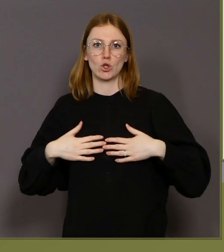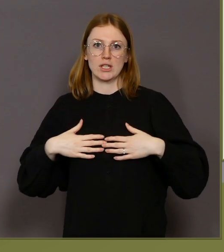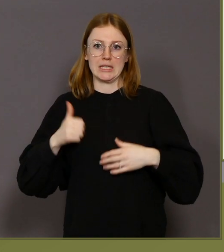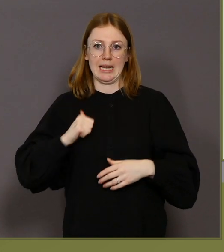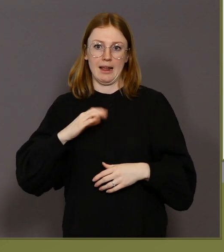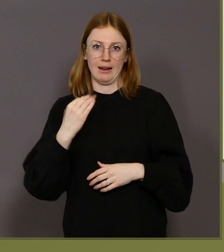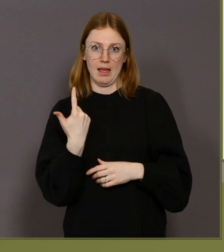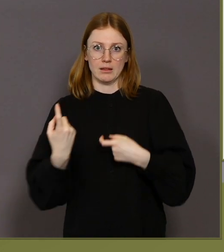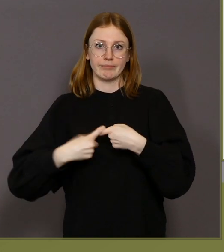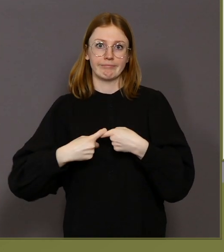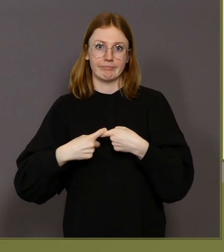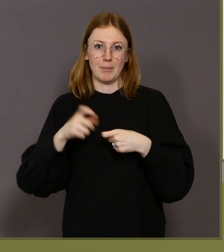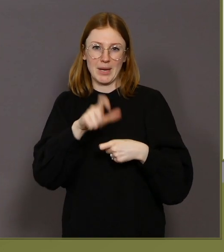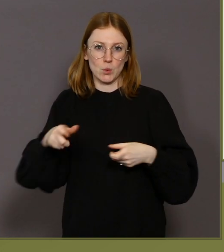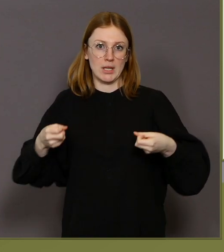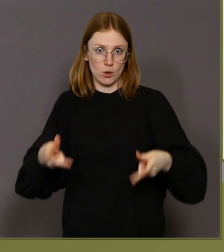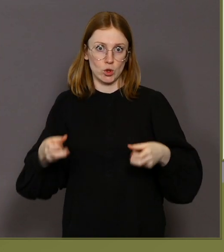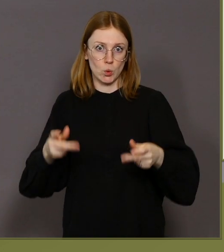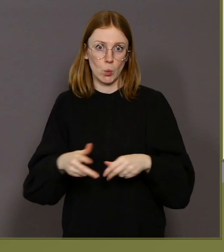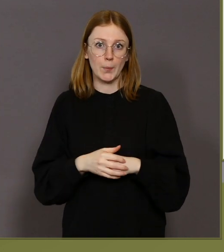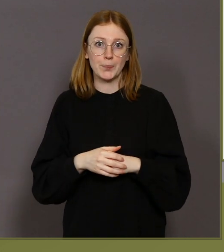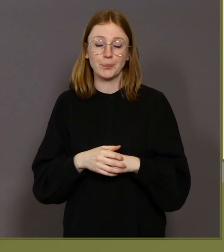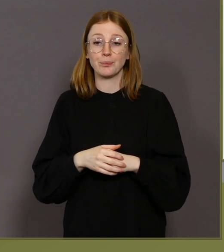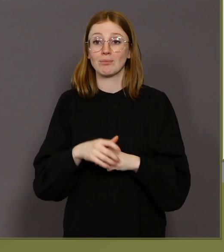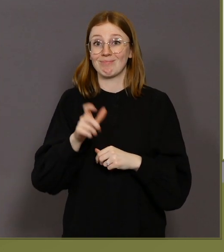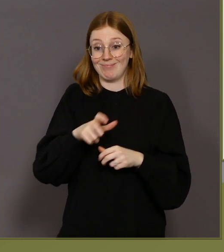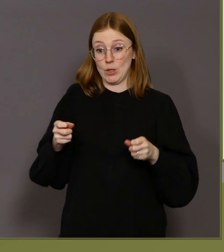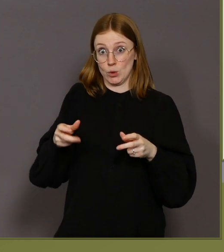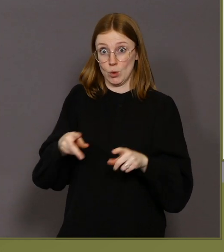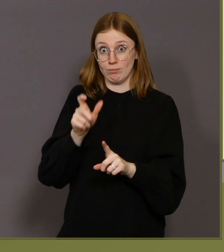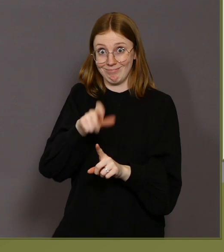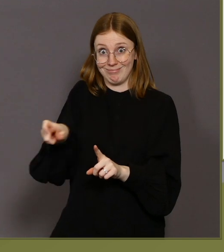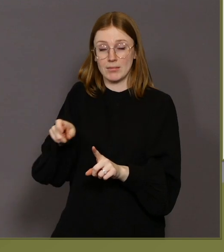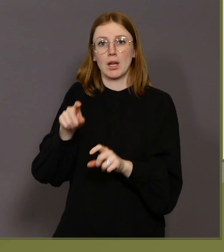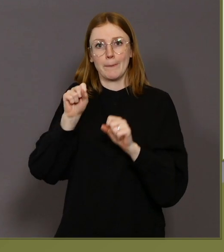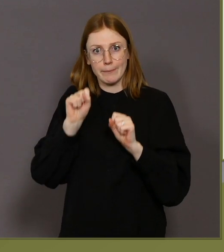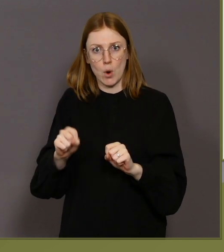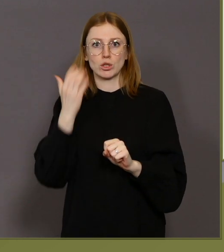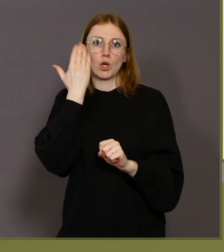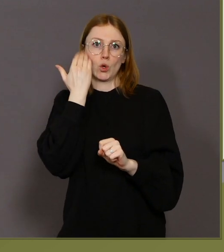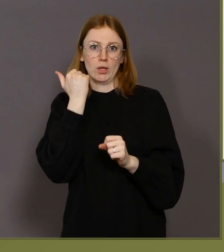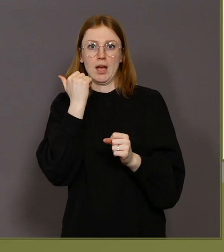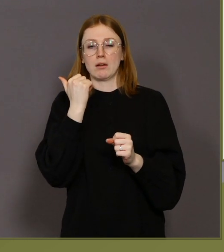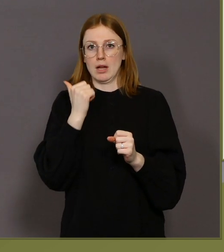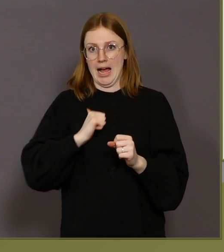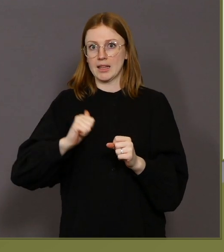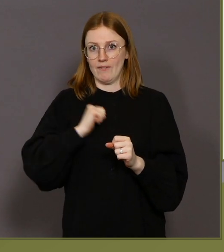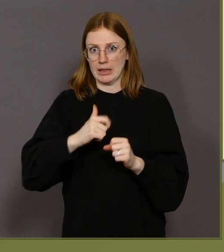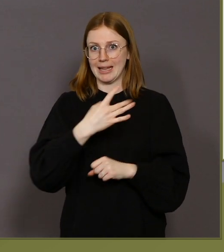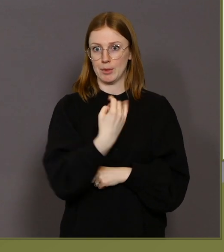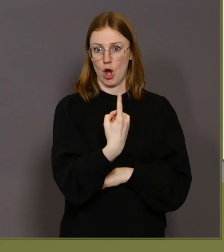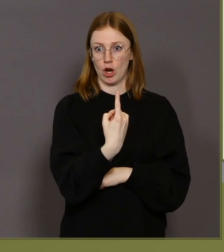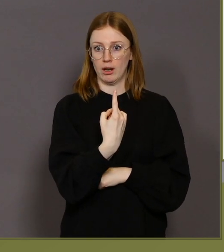users. So wheelchair users must be able to use the self-service terminal either in the